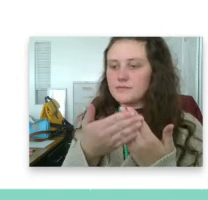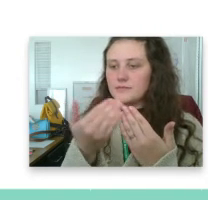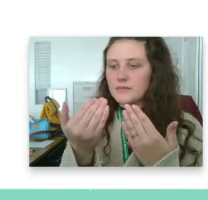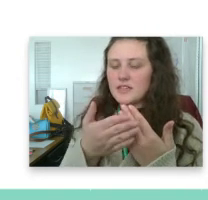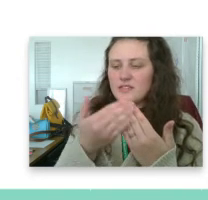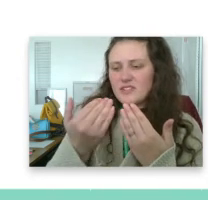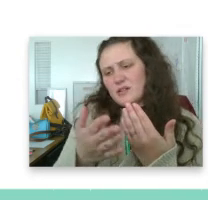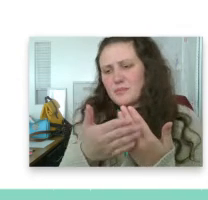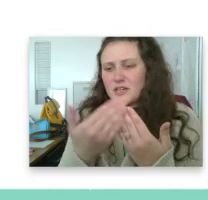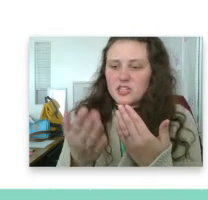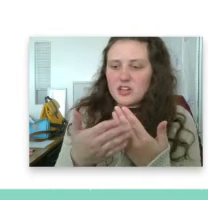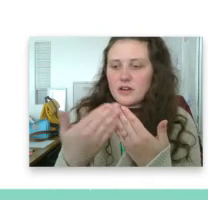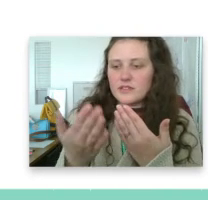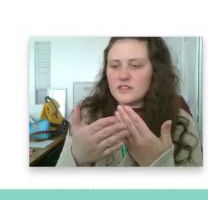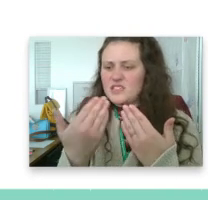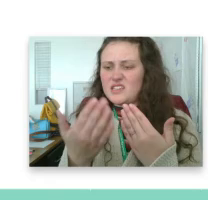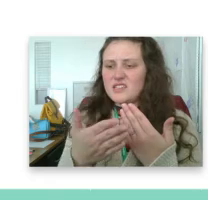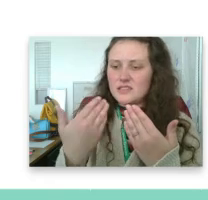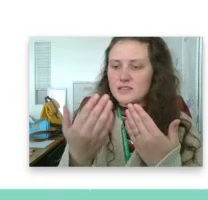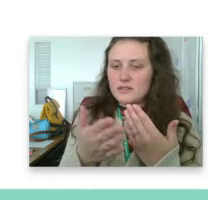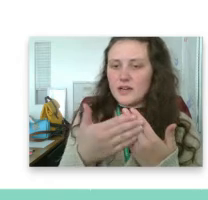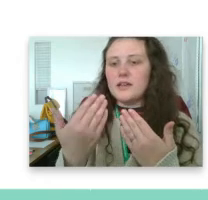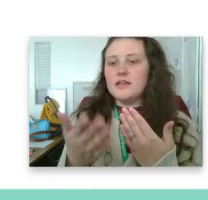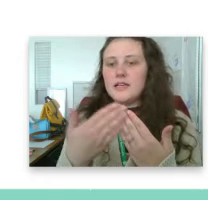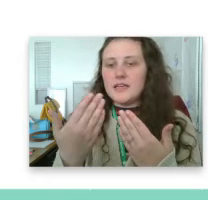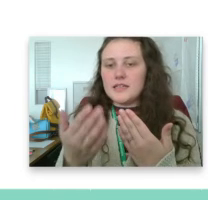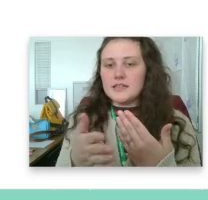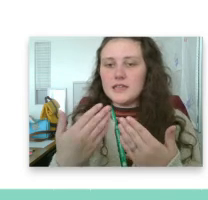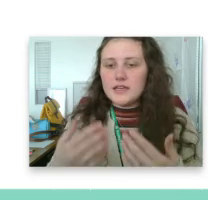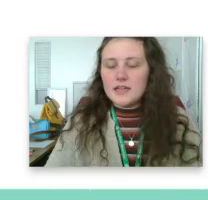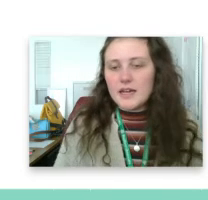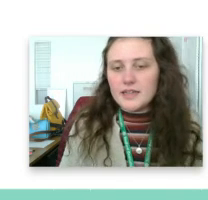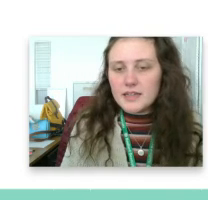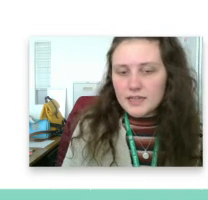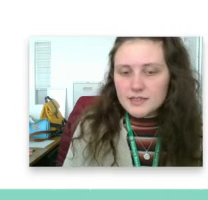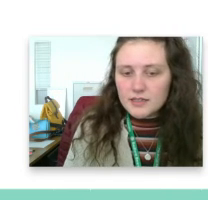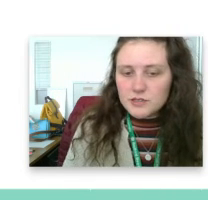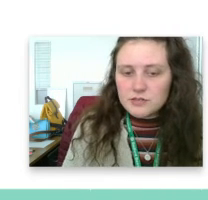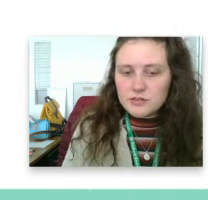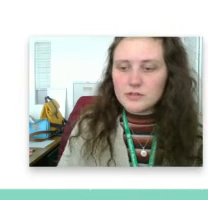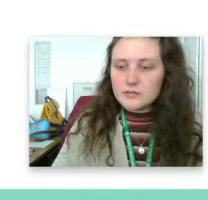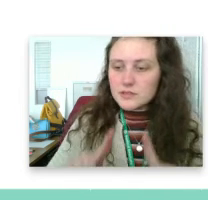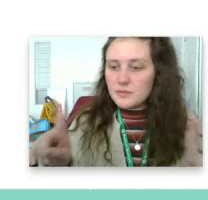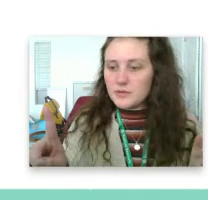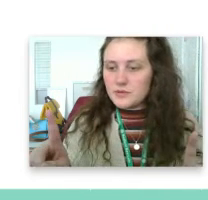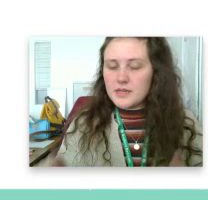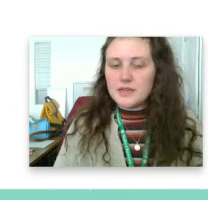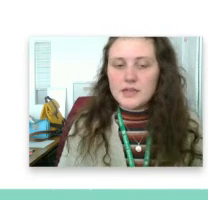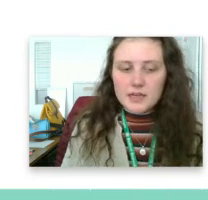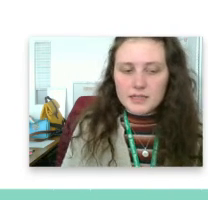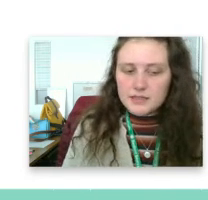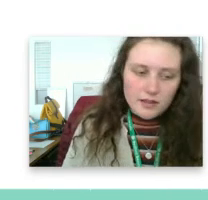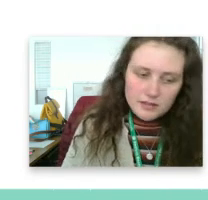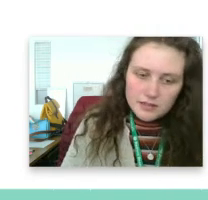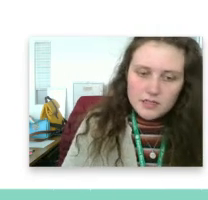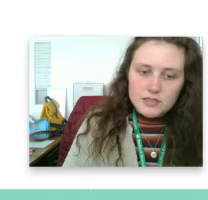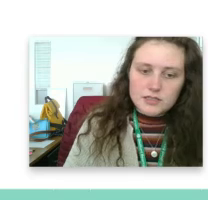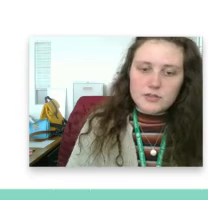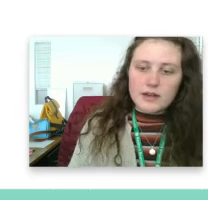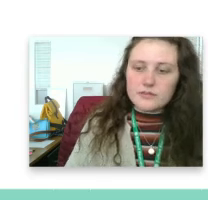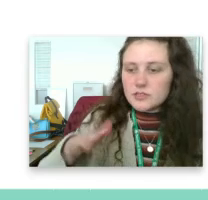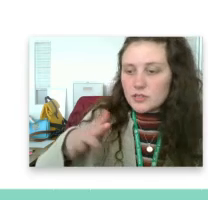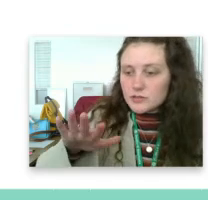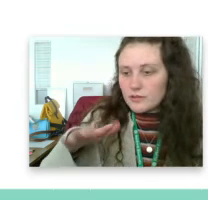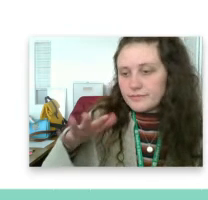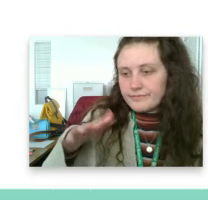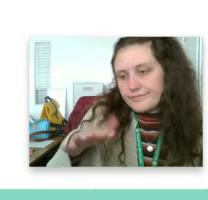like this. Think of it like you're brushing it off, like, oh, that's easy, okay? Easy. And then, like I said, once you know those, the in-between is nothing.